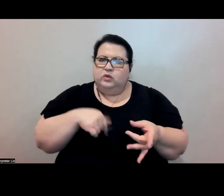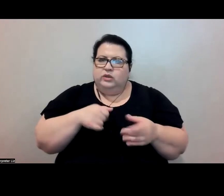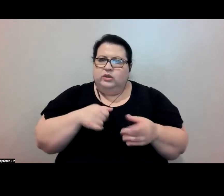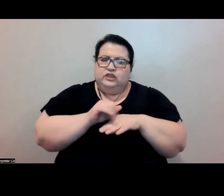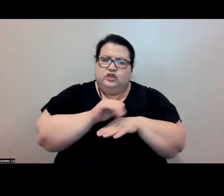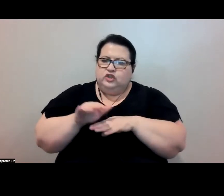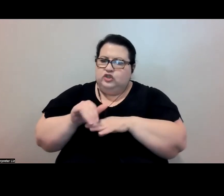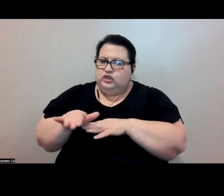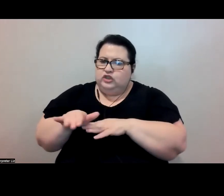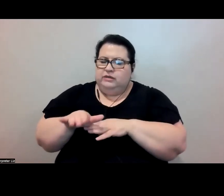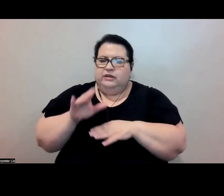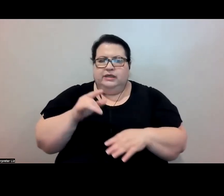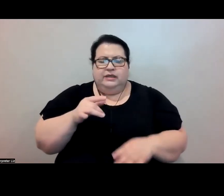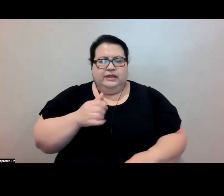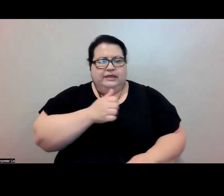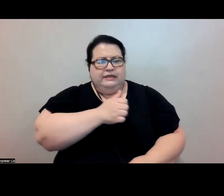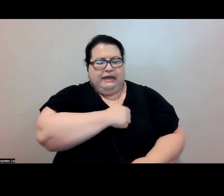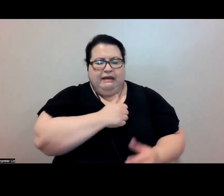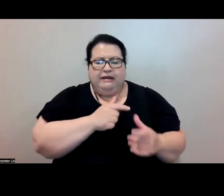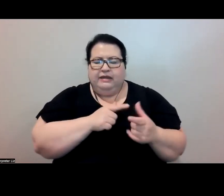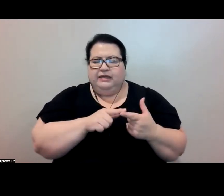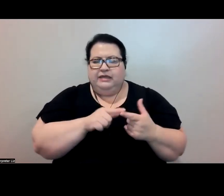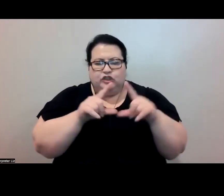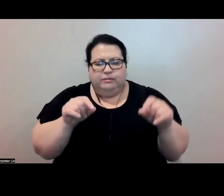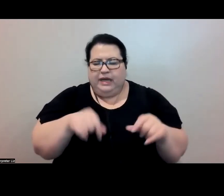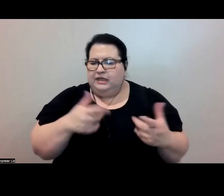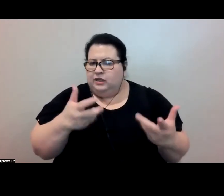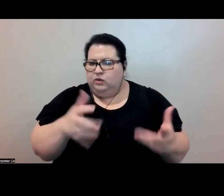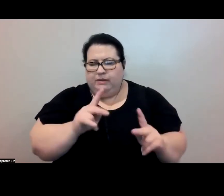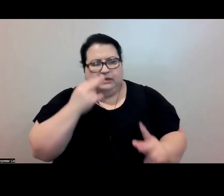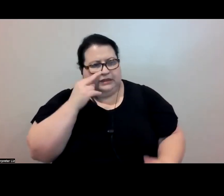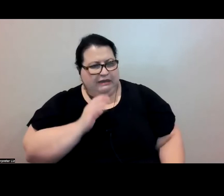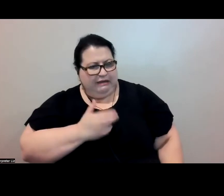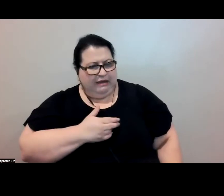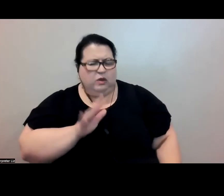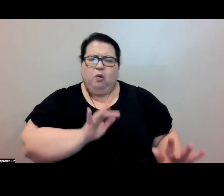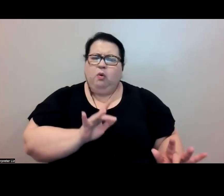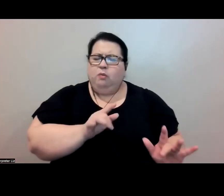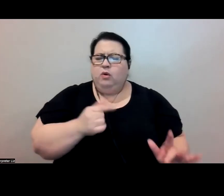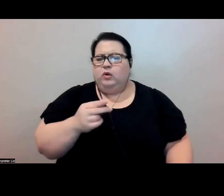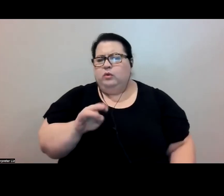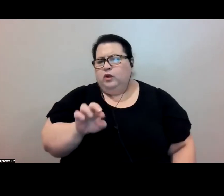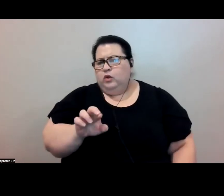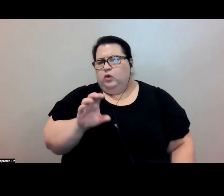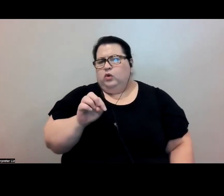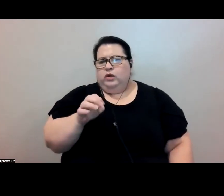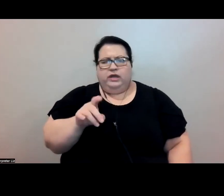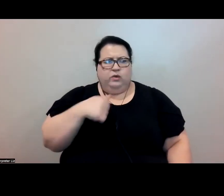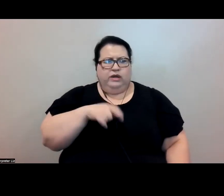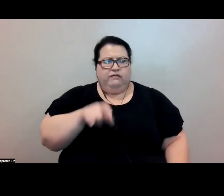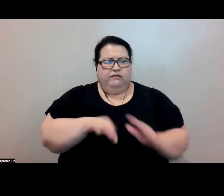all over the place, Canada, Japan. We didn't want people seeing us on the news saying, oh, poor Gubler Orchids, we'll have to find a